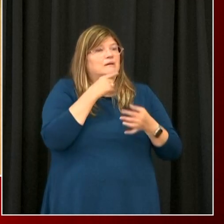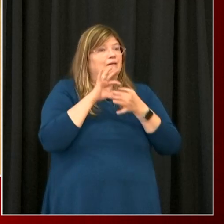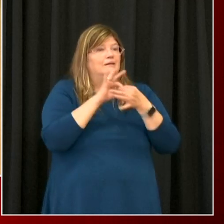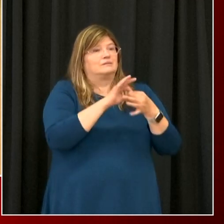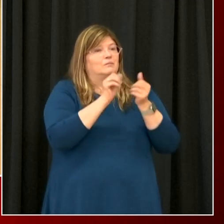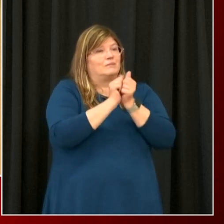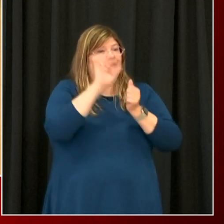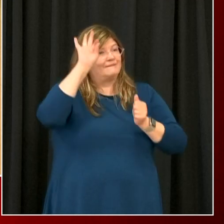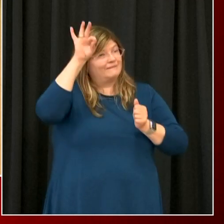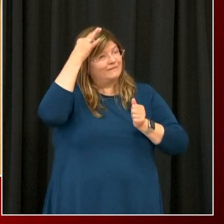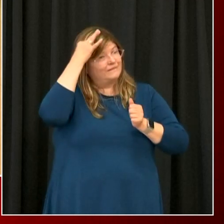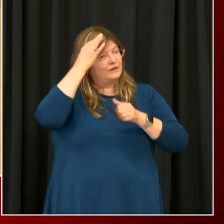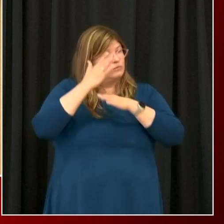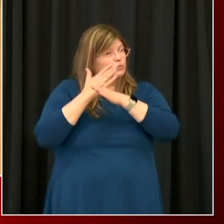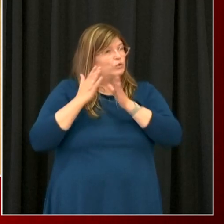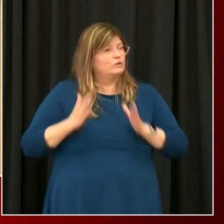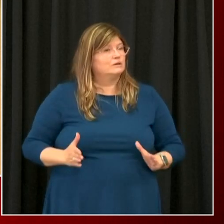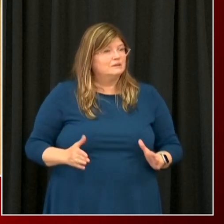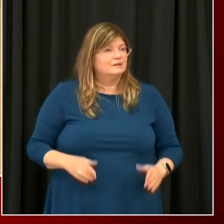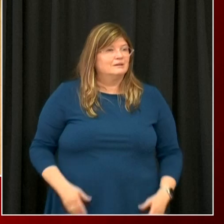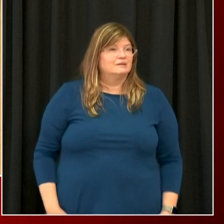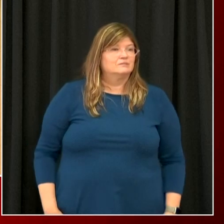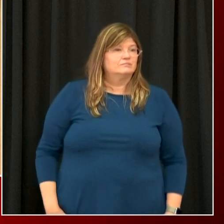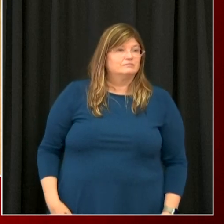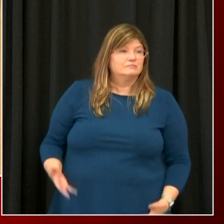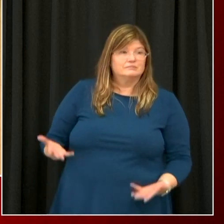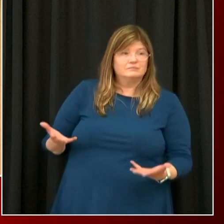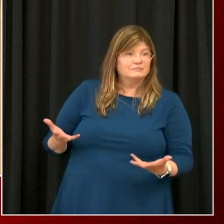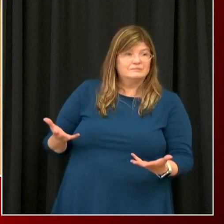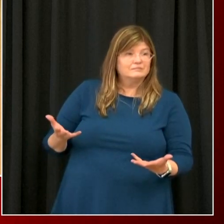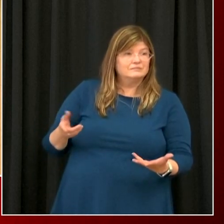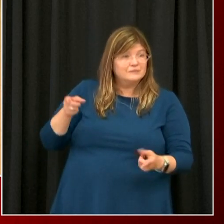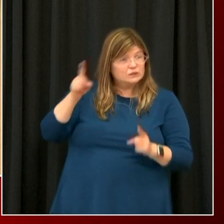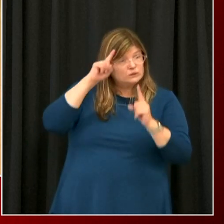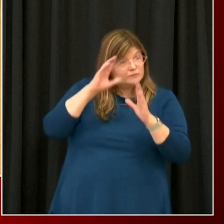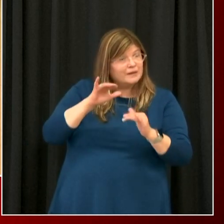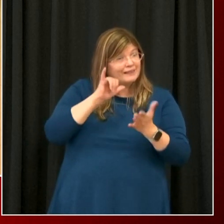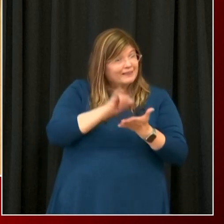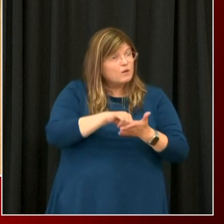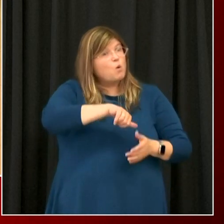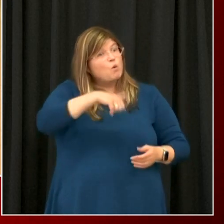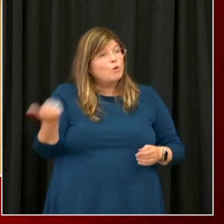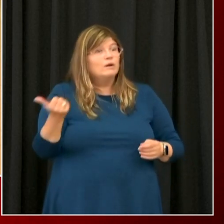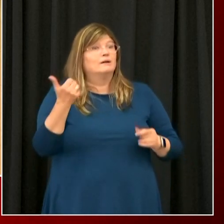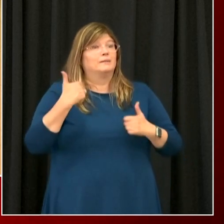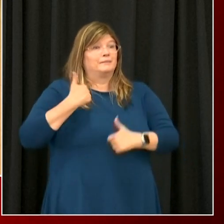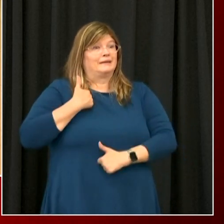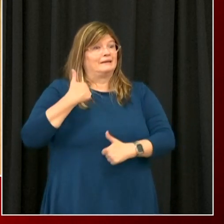And also, Mayor, if you could also answer this, is there potential for another curfew to be implemented this weekend?